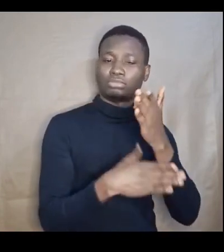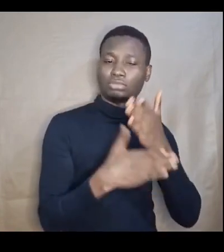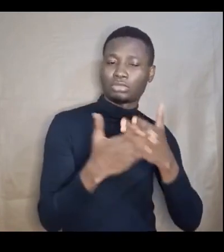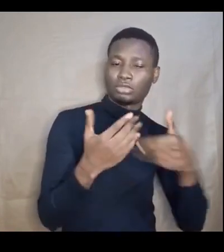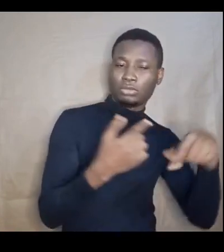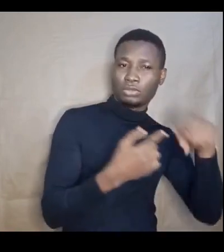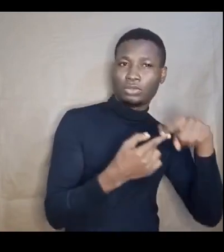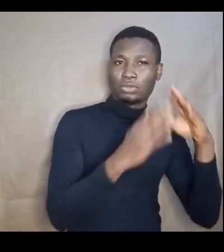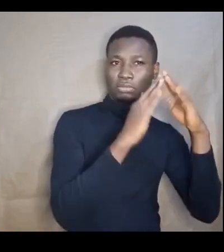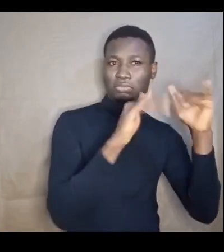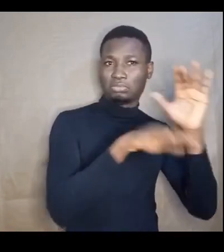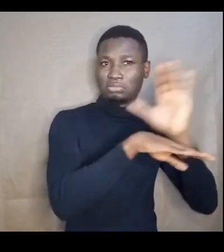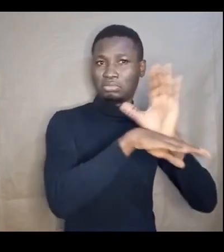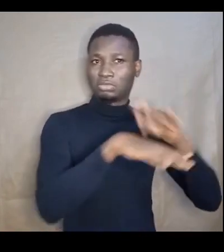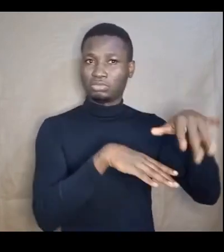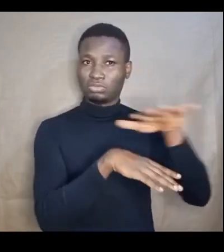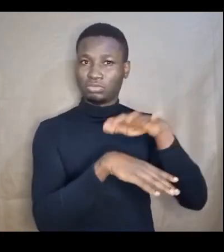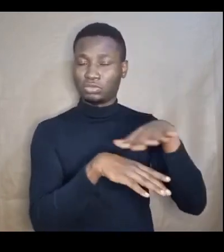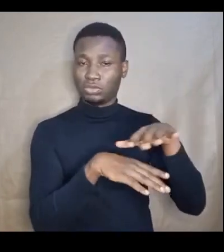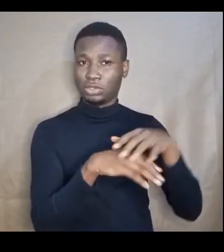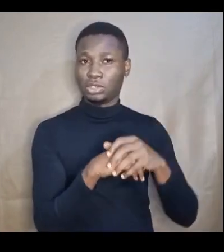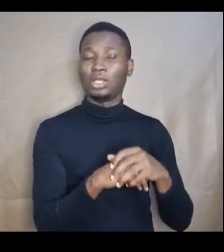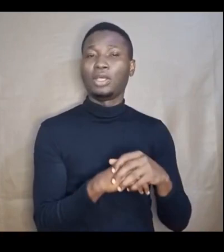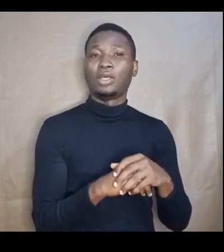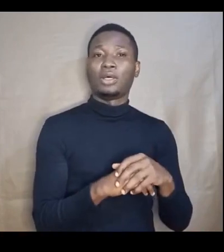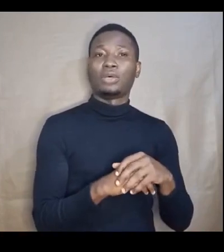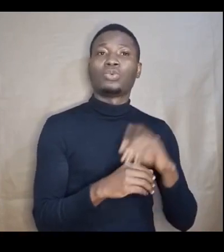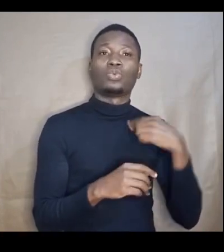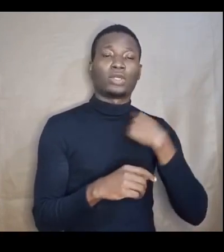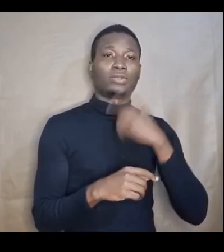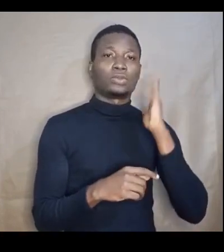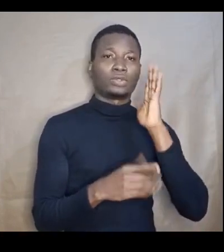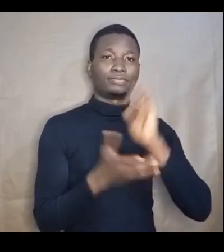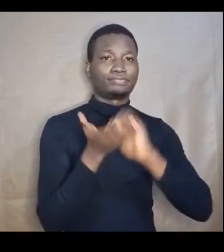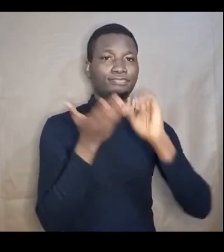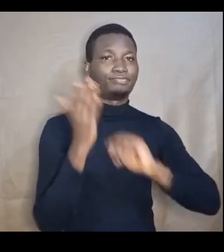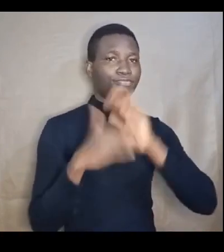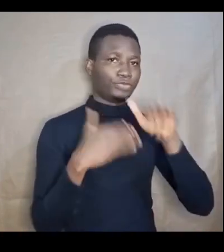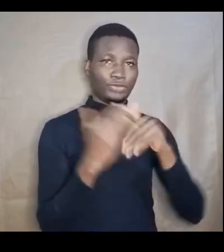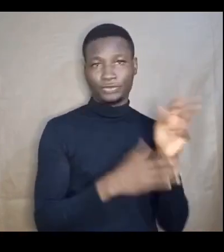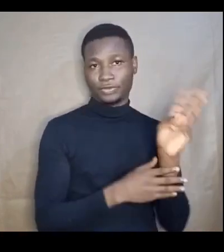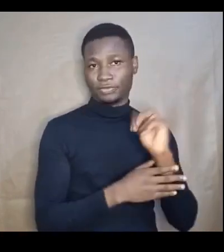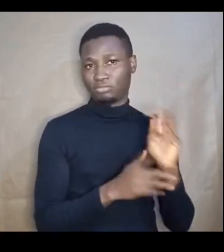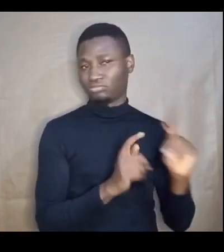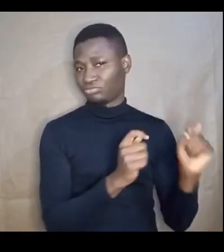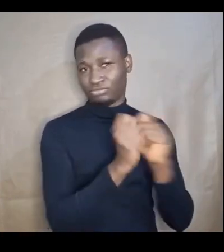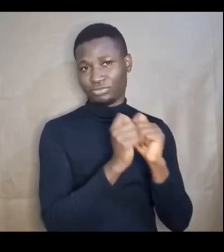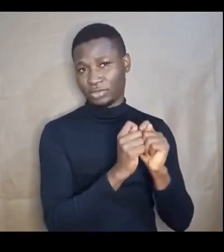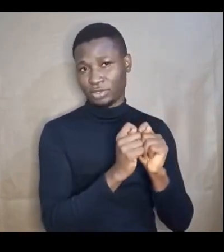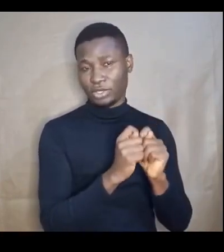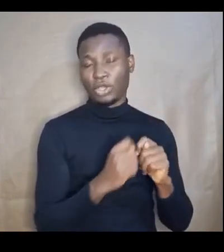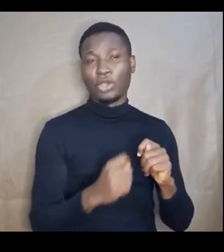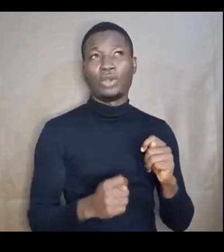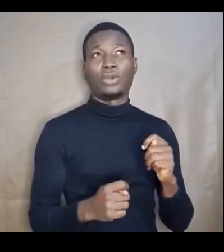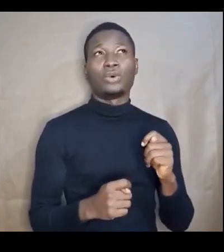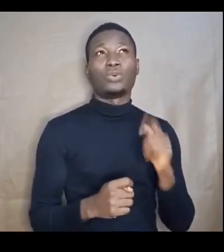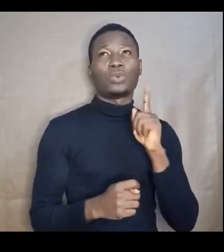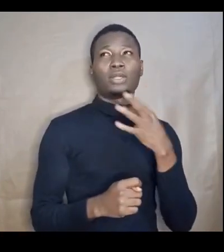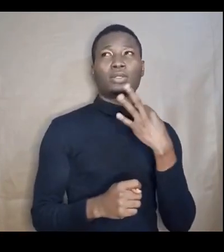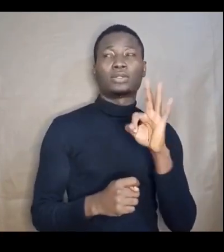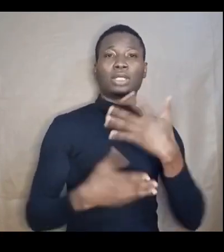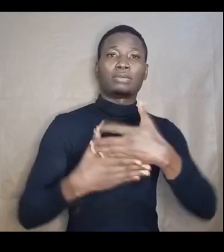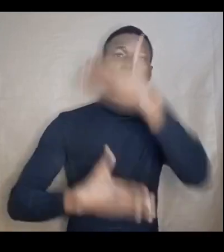forth is the one that is directly being brought down, blocking the drainage channel. There is almost estate fence